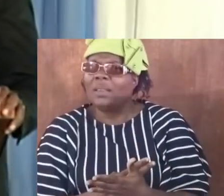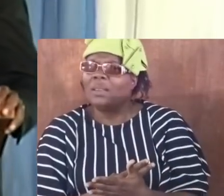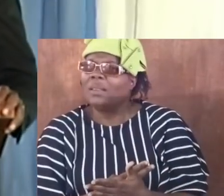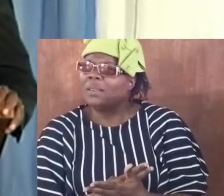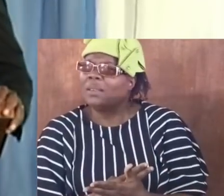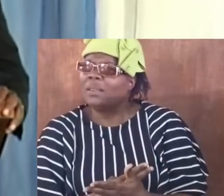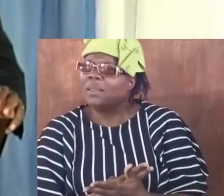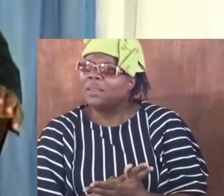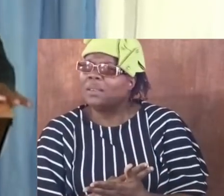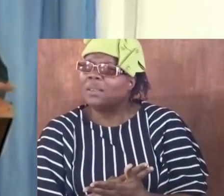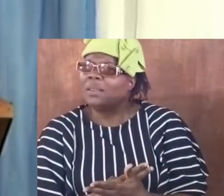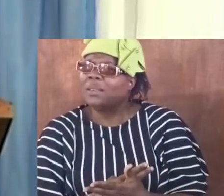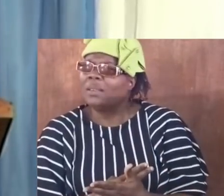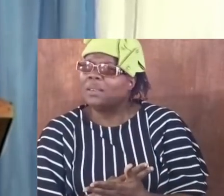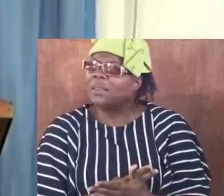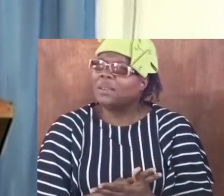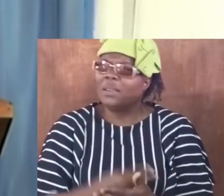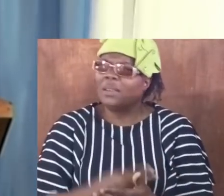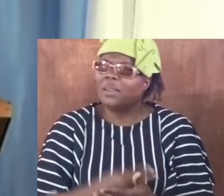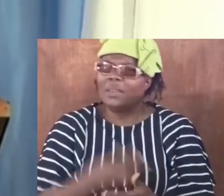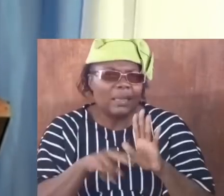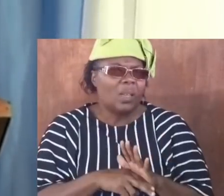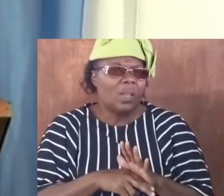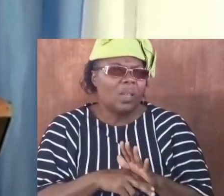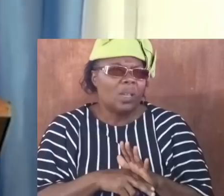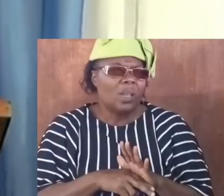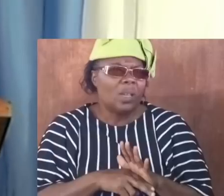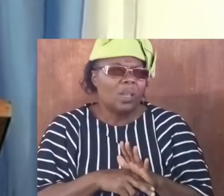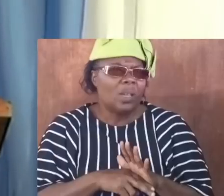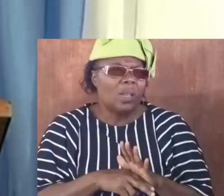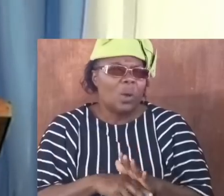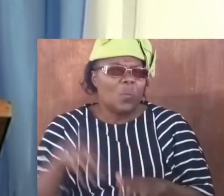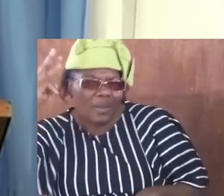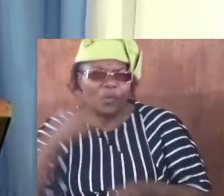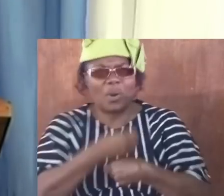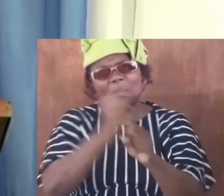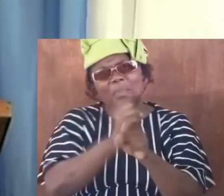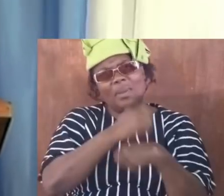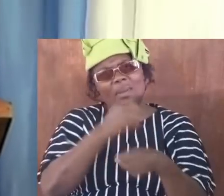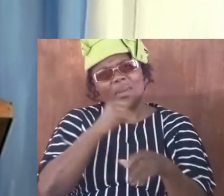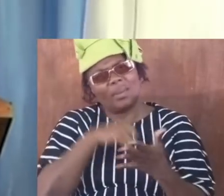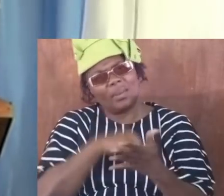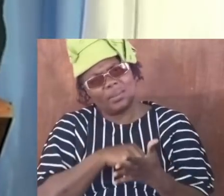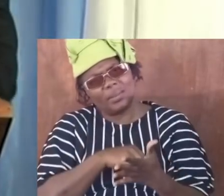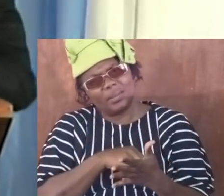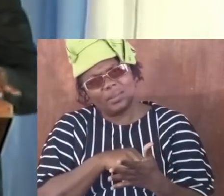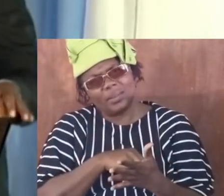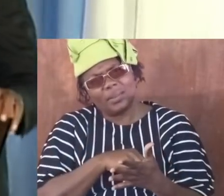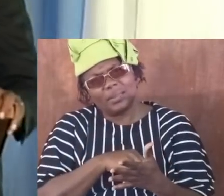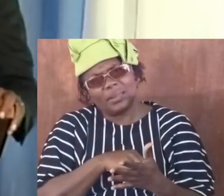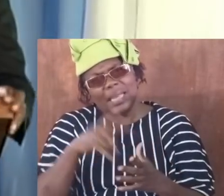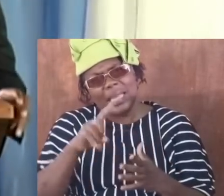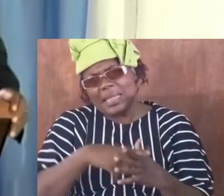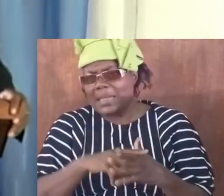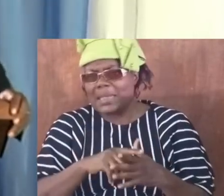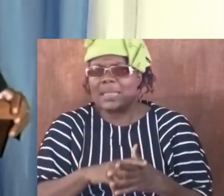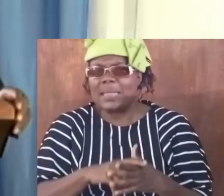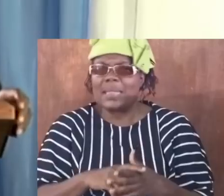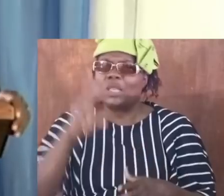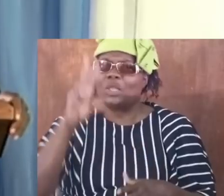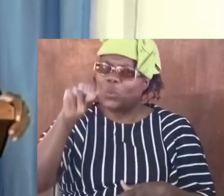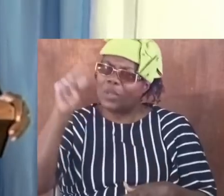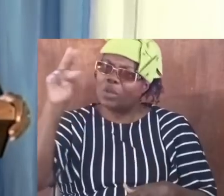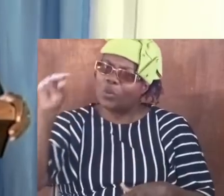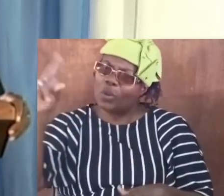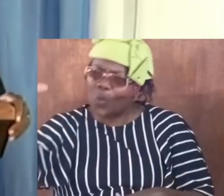many saints that wondered if they were going to make it out of 2020. And then 2021 came, and we thought